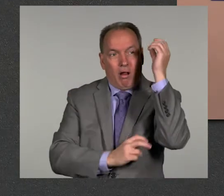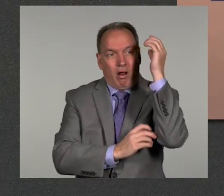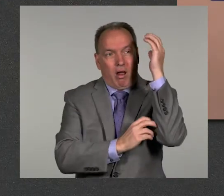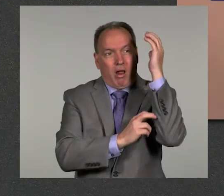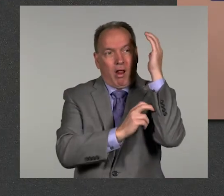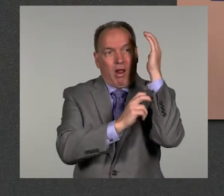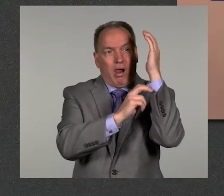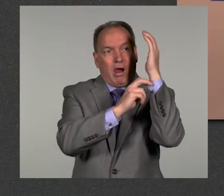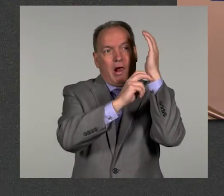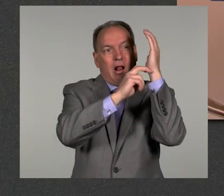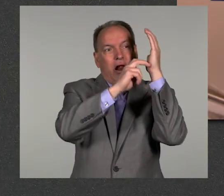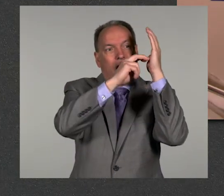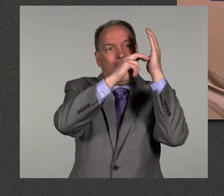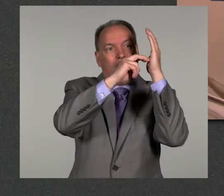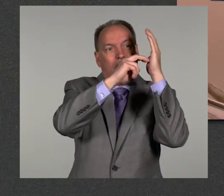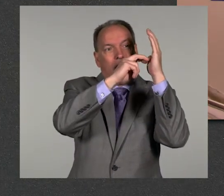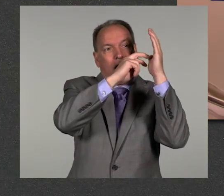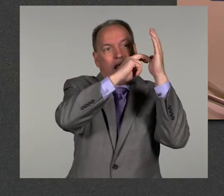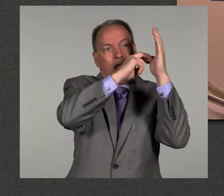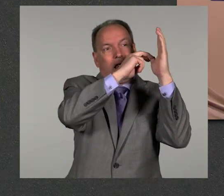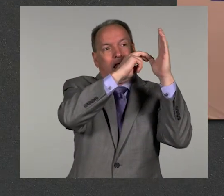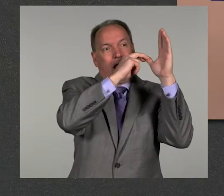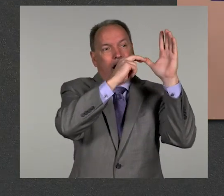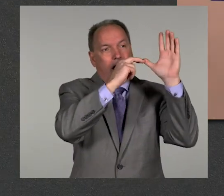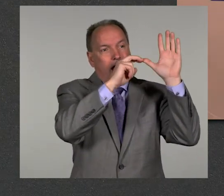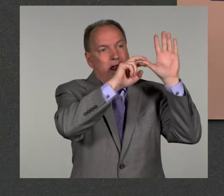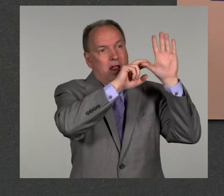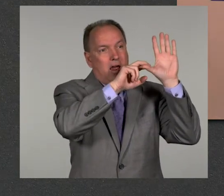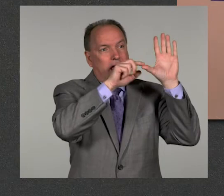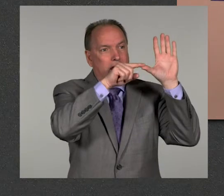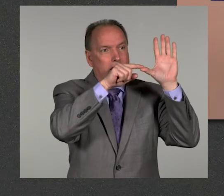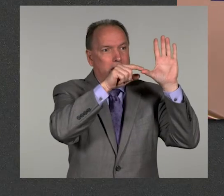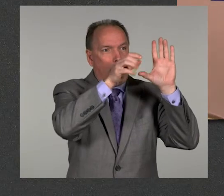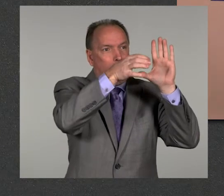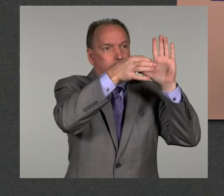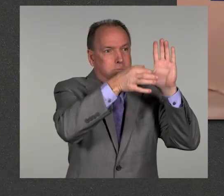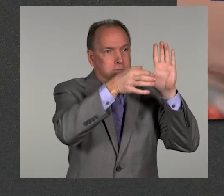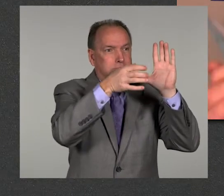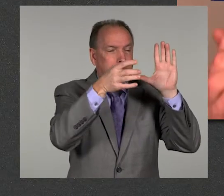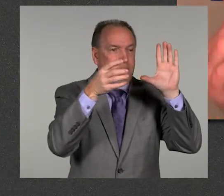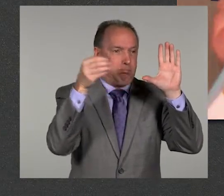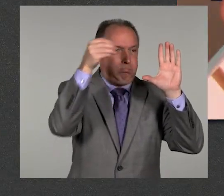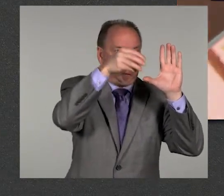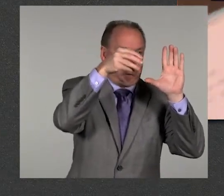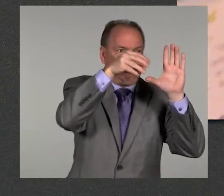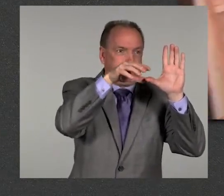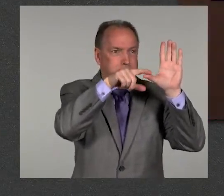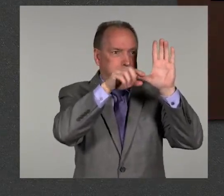the tree. Whoa, groaned Tortoise and Bird as the branch wobbled and swayed.